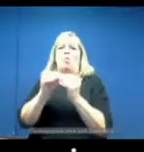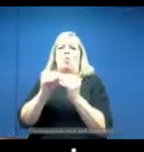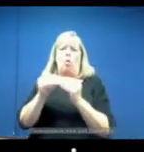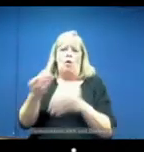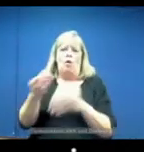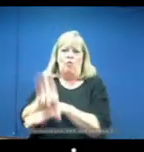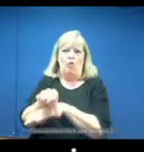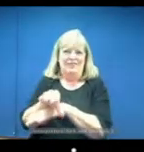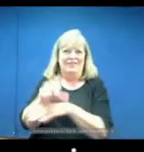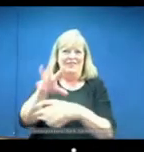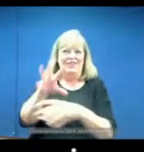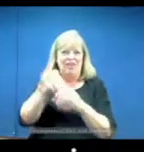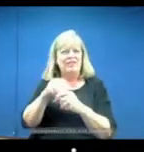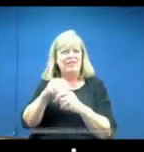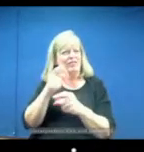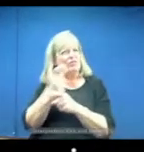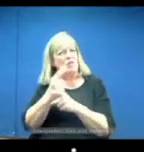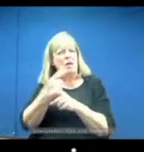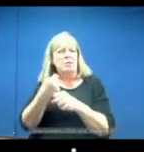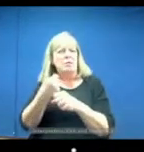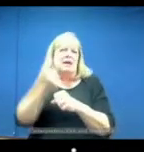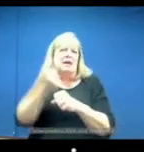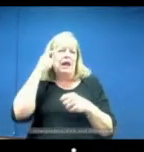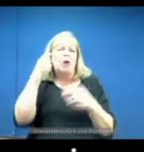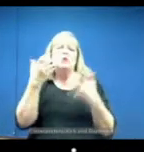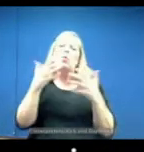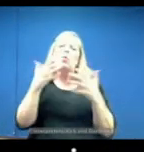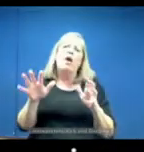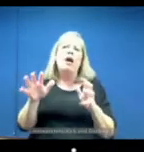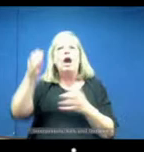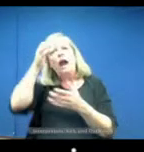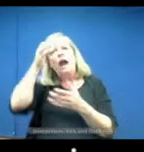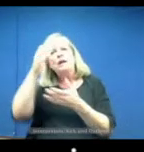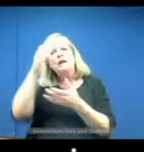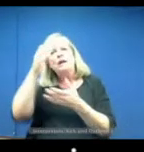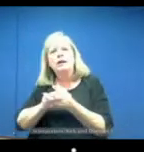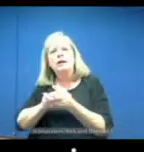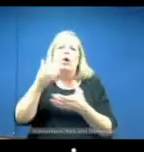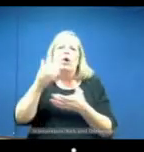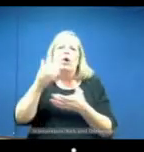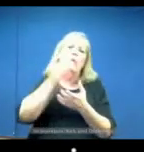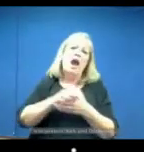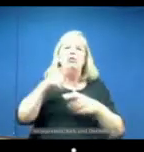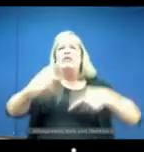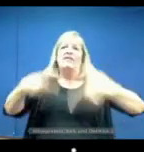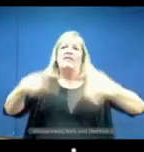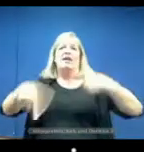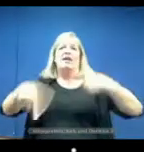want, a husband and a wife who fight and then